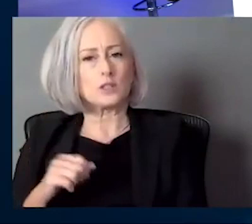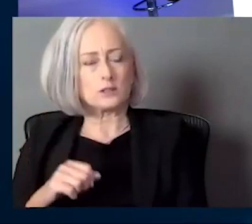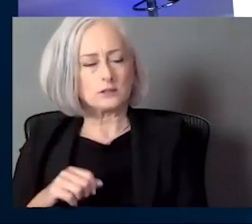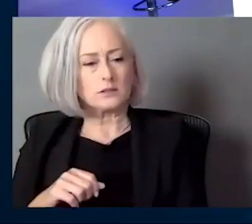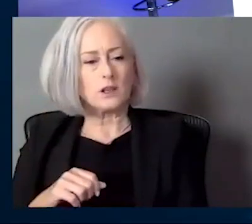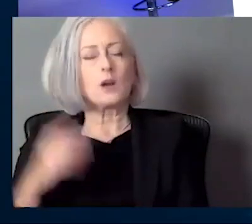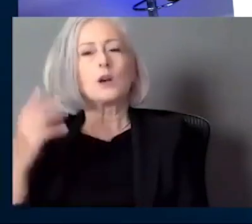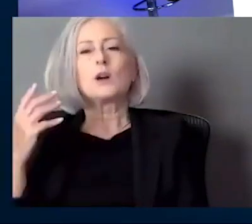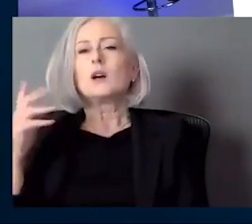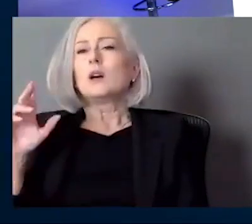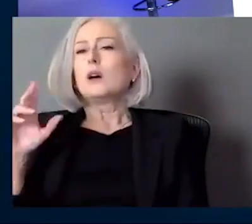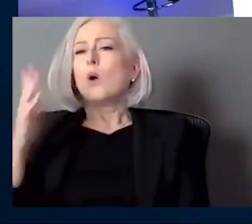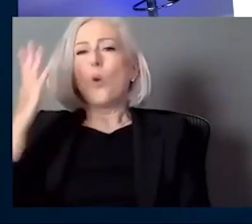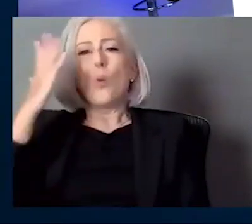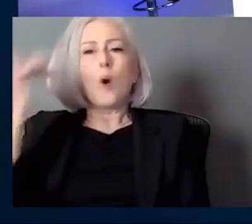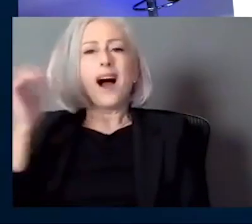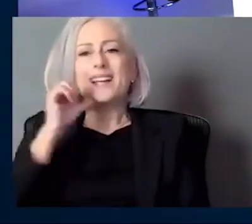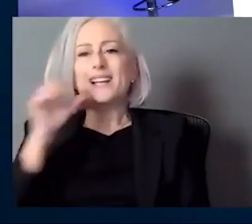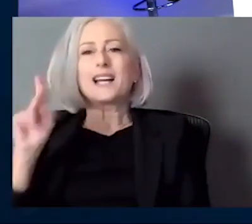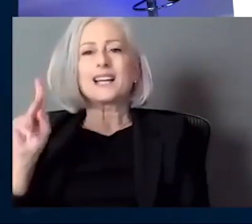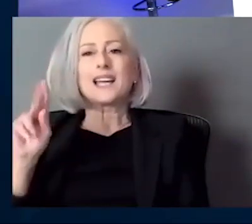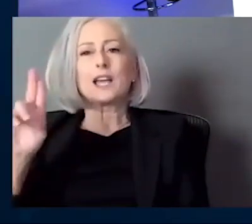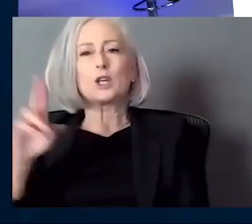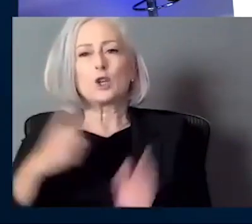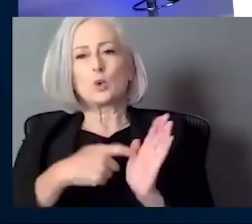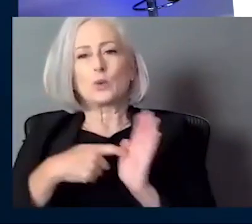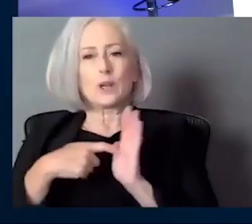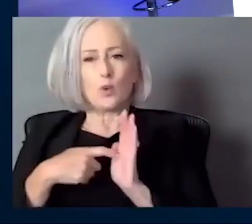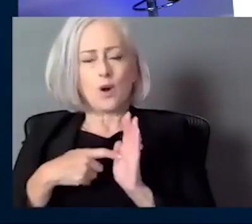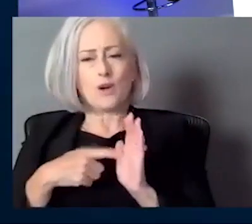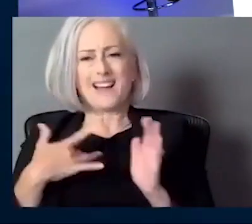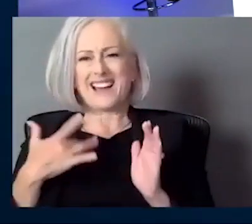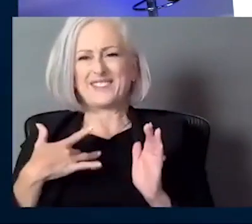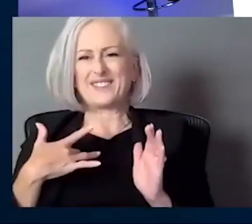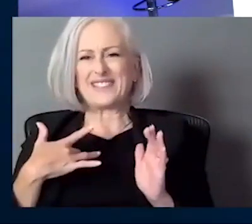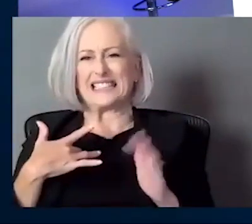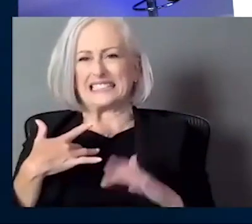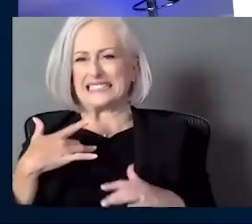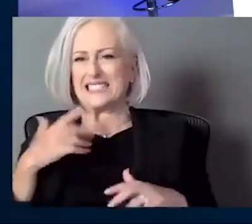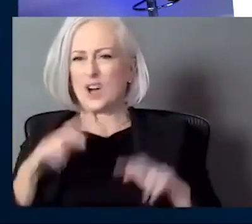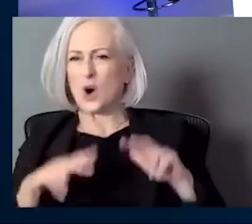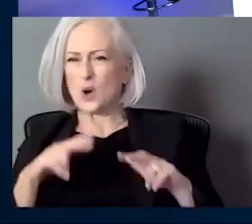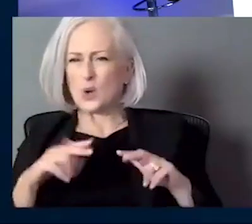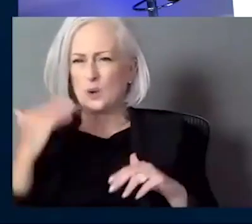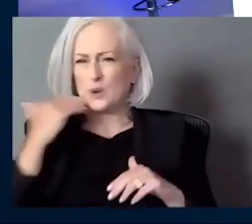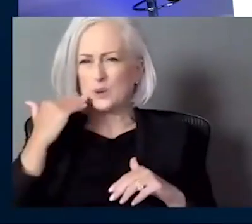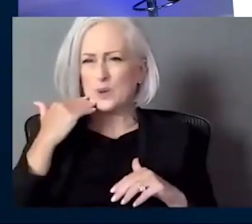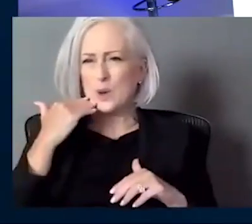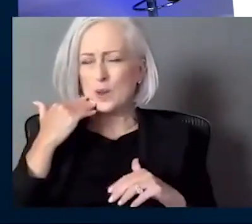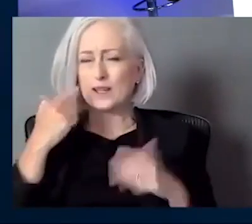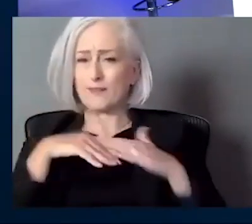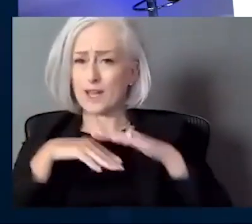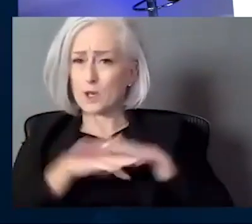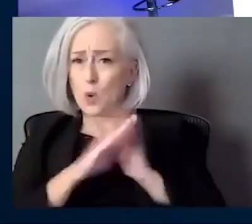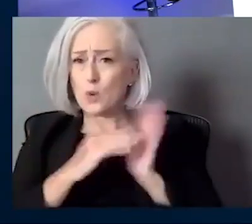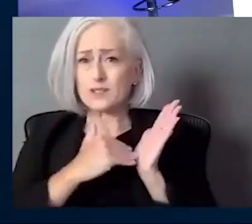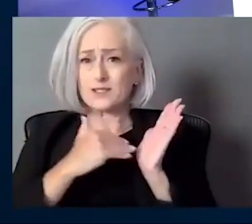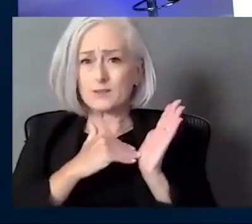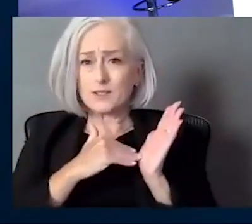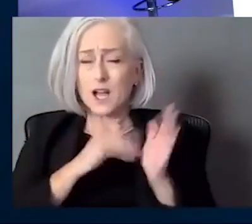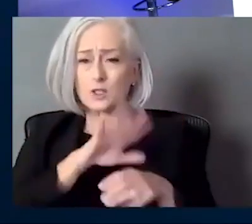KU require it? It makes me feel uncomfortable thinking I may go into a doctor's appointment and be exposed to